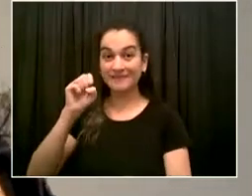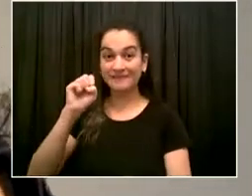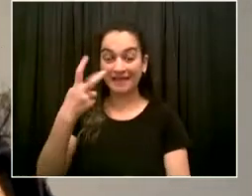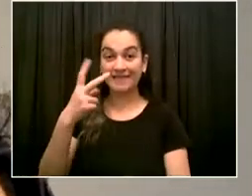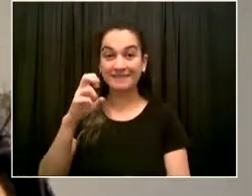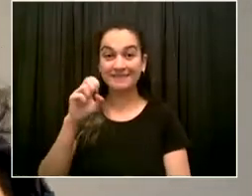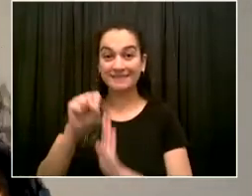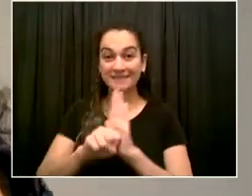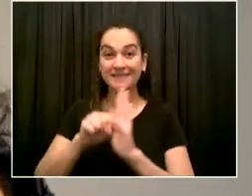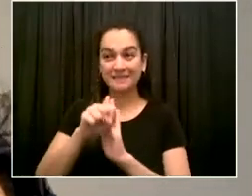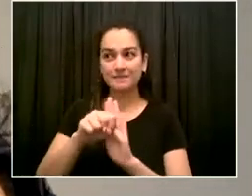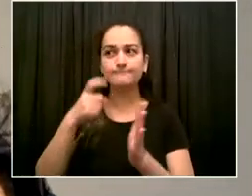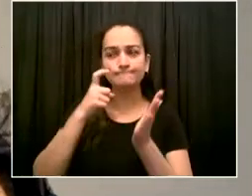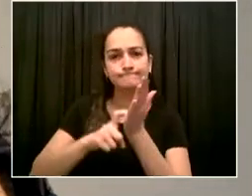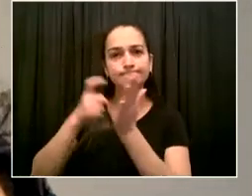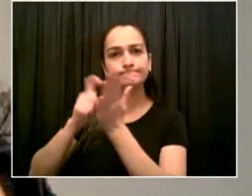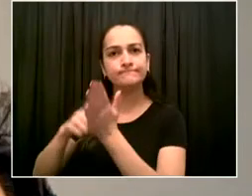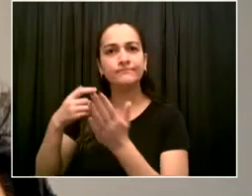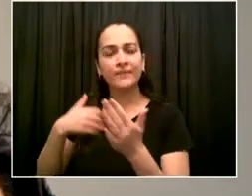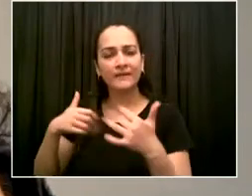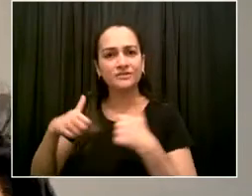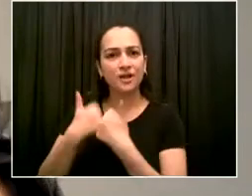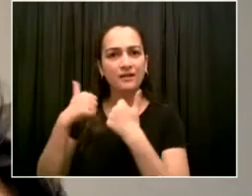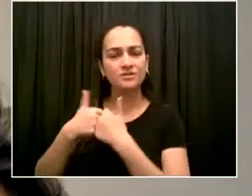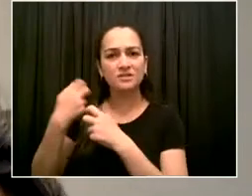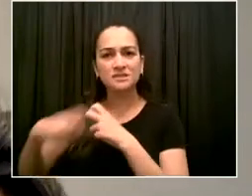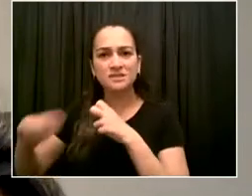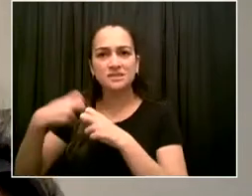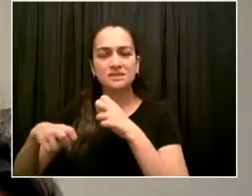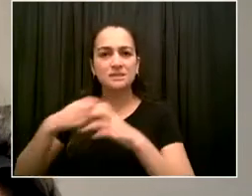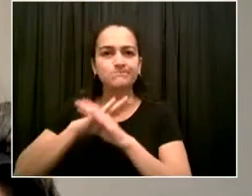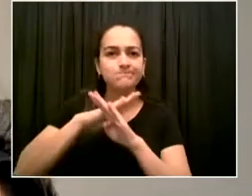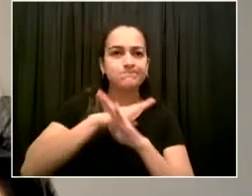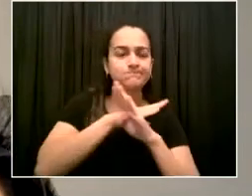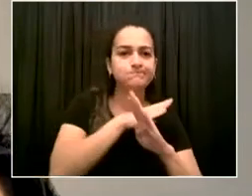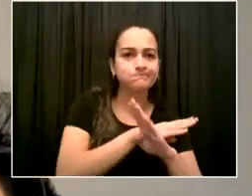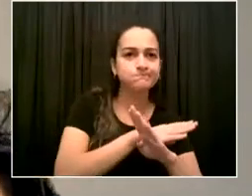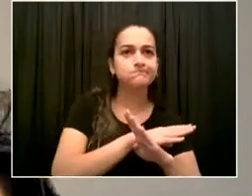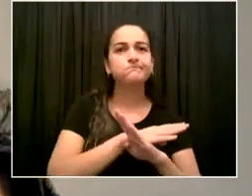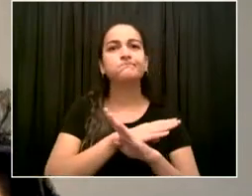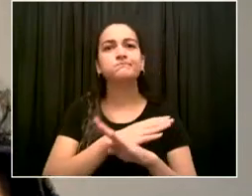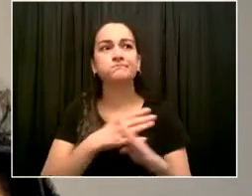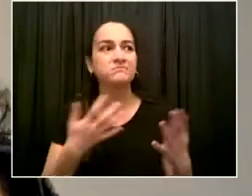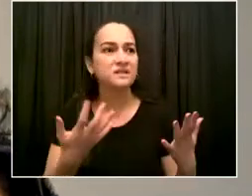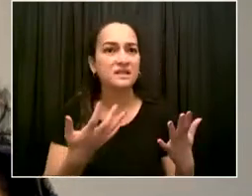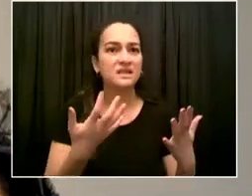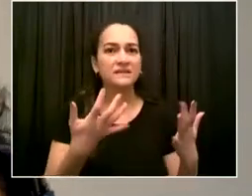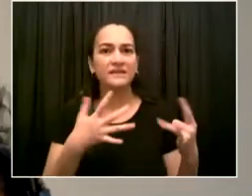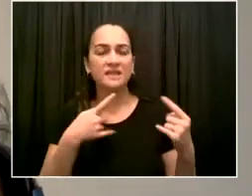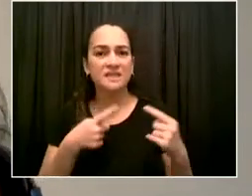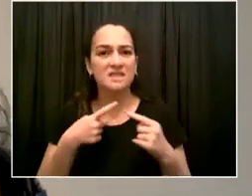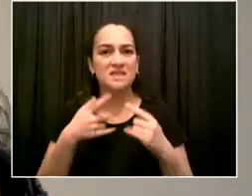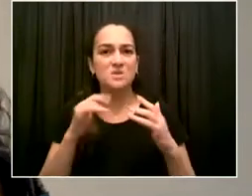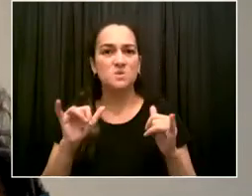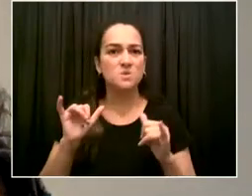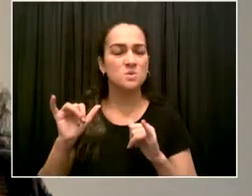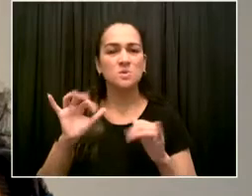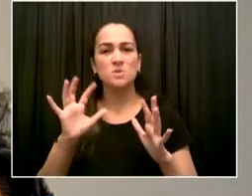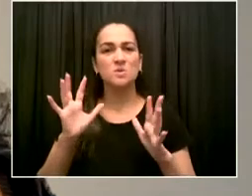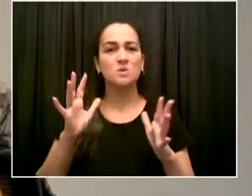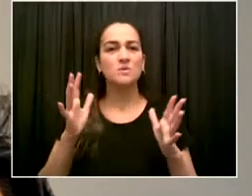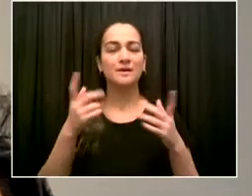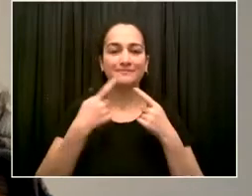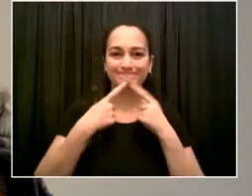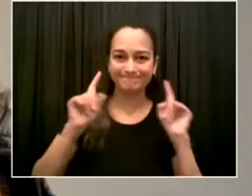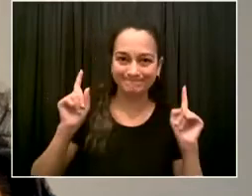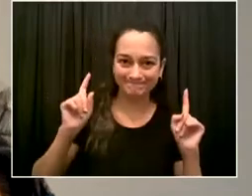the work done and to spread the word that these film projects were able to move forward